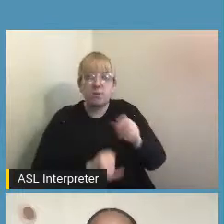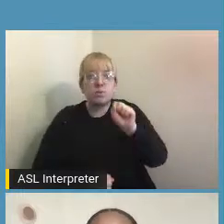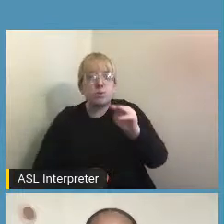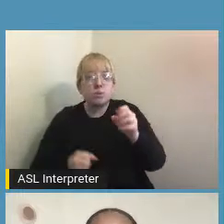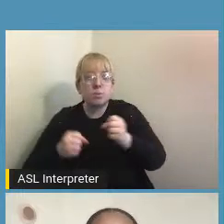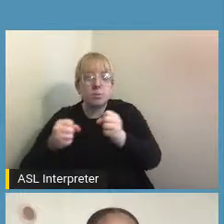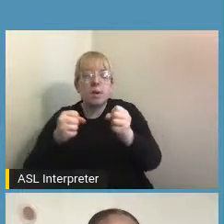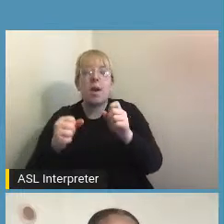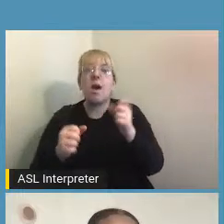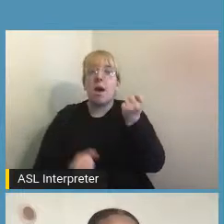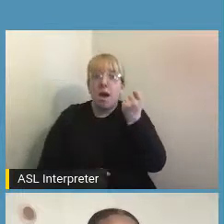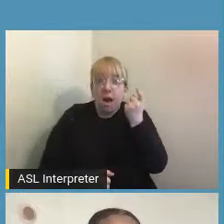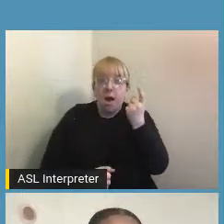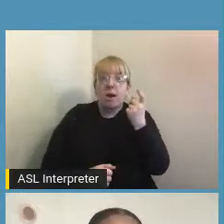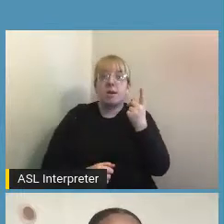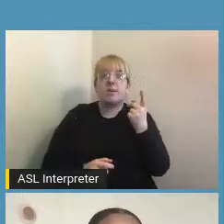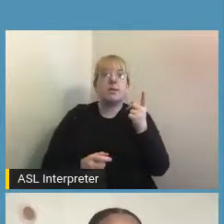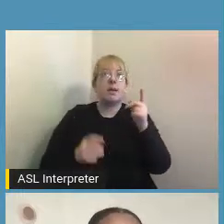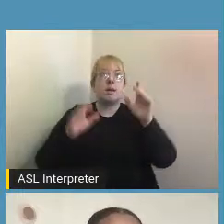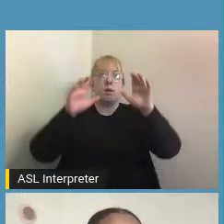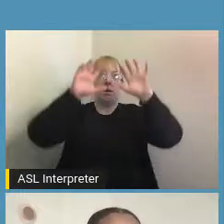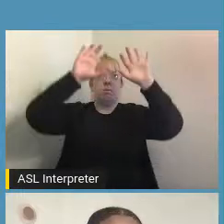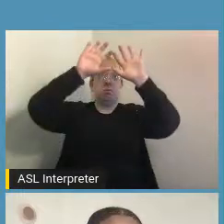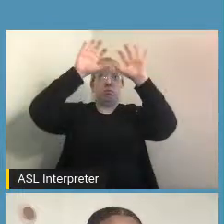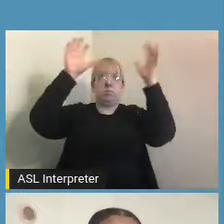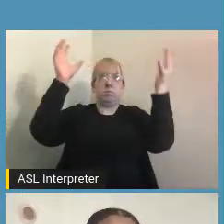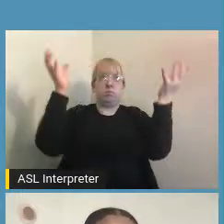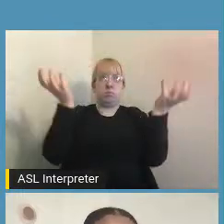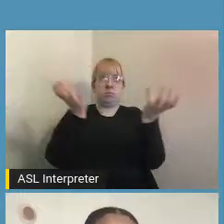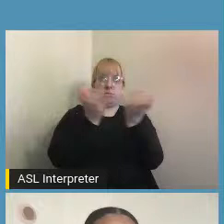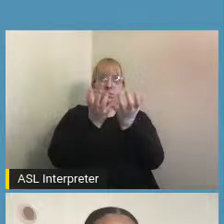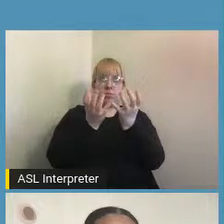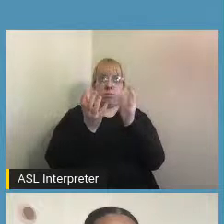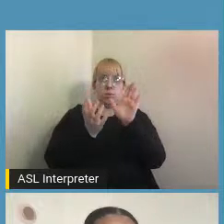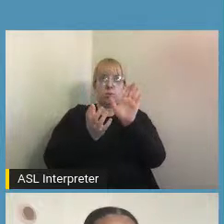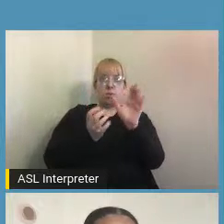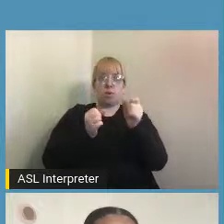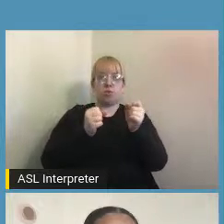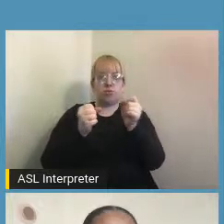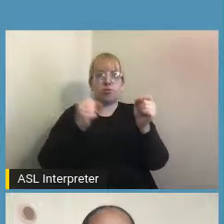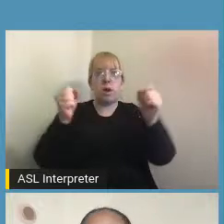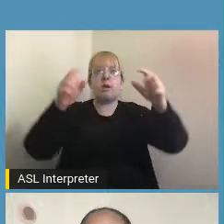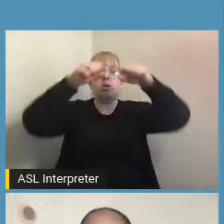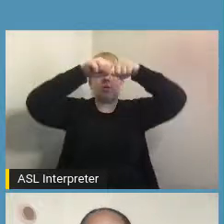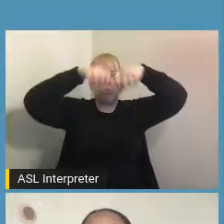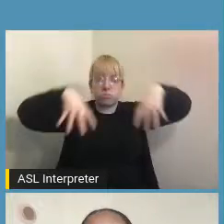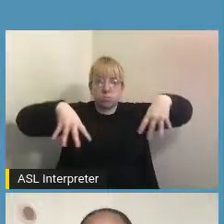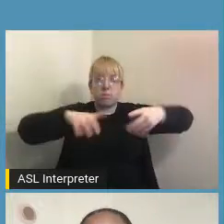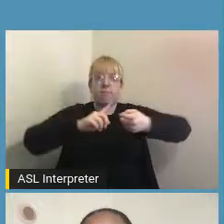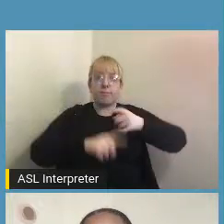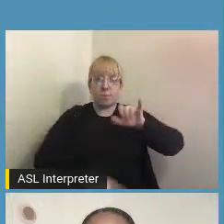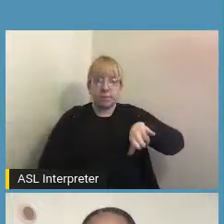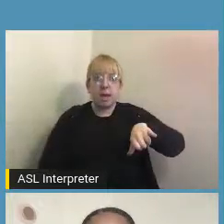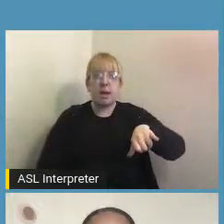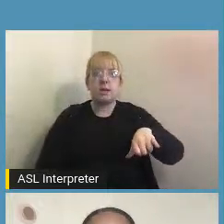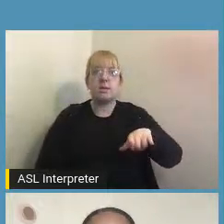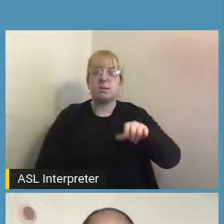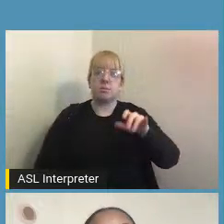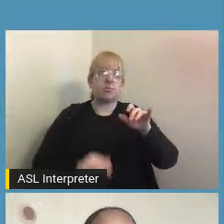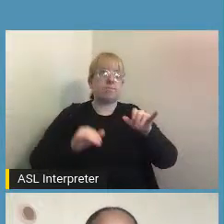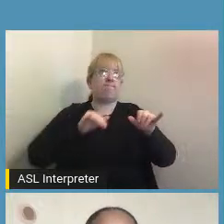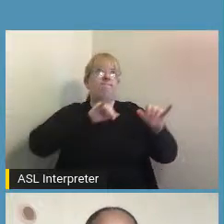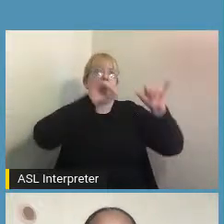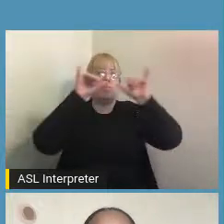your main social media strategy as your true north in completing this. Because your campaign strategy, it